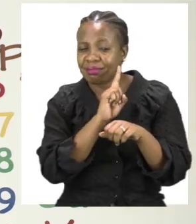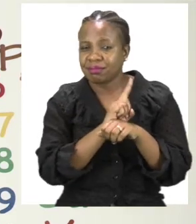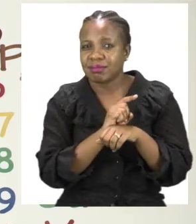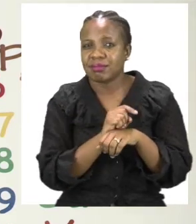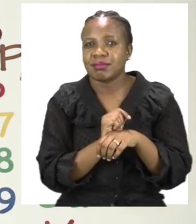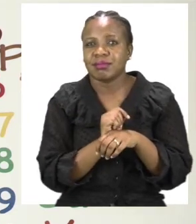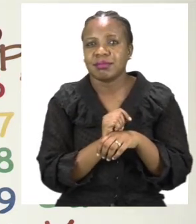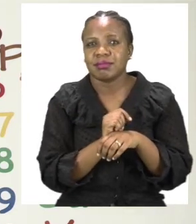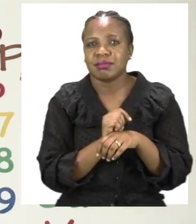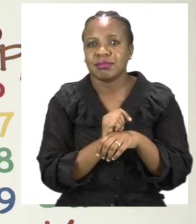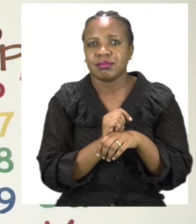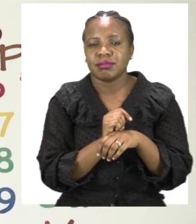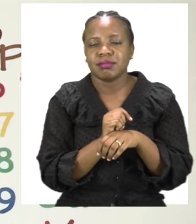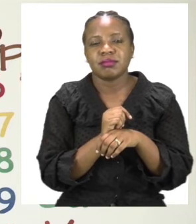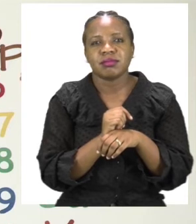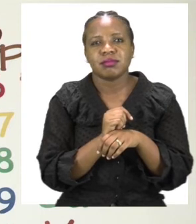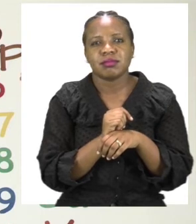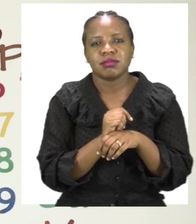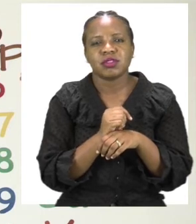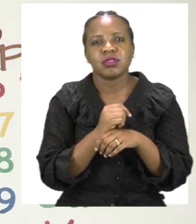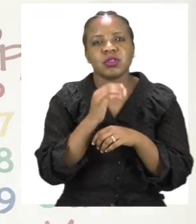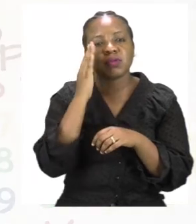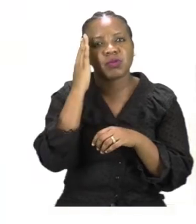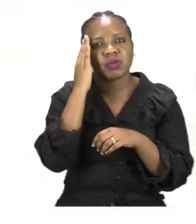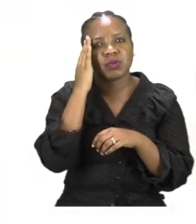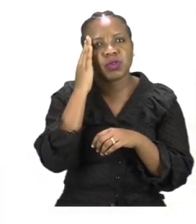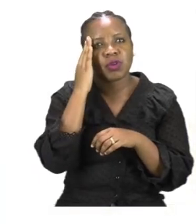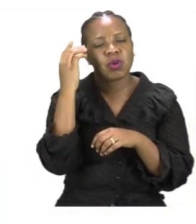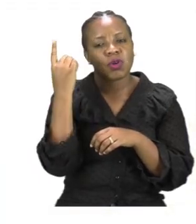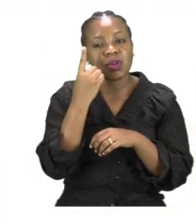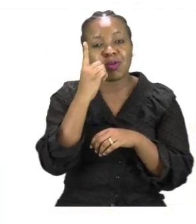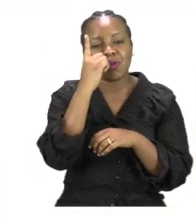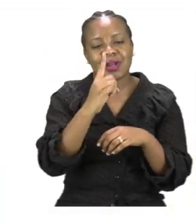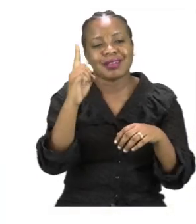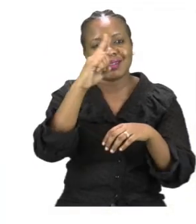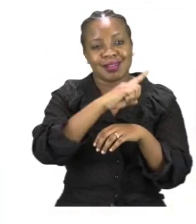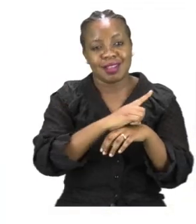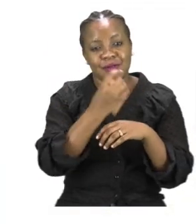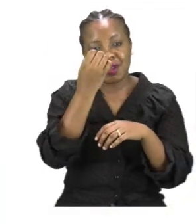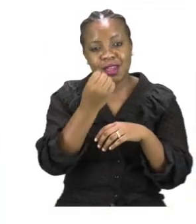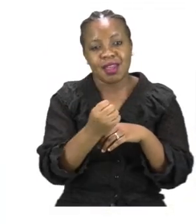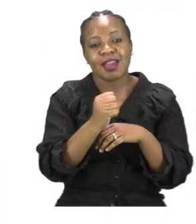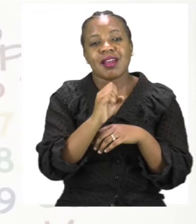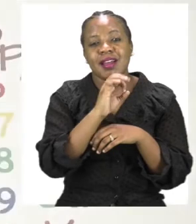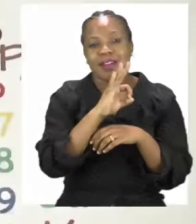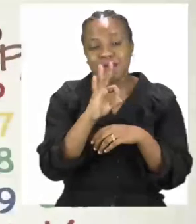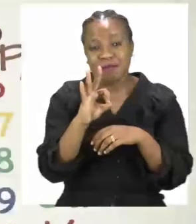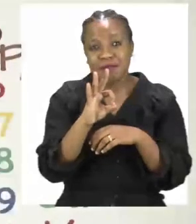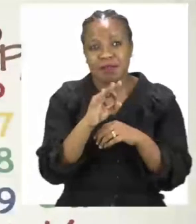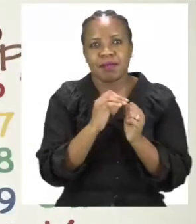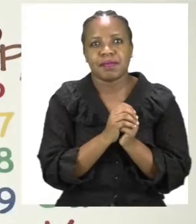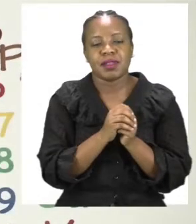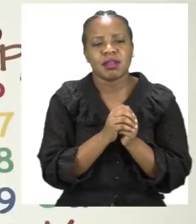have one day that has an F in it, and that day is